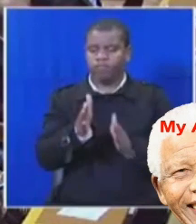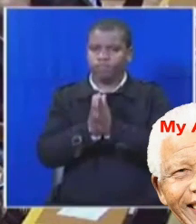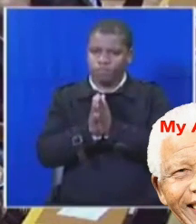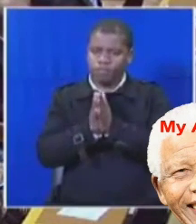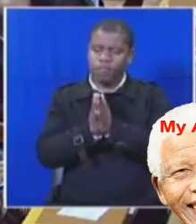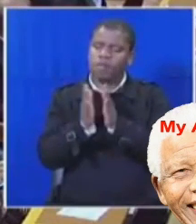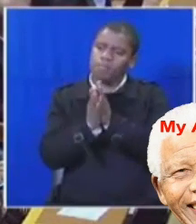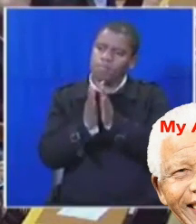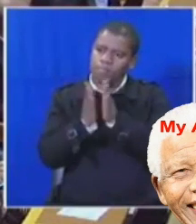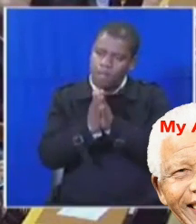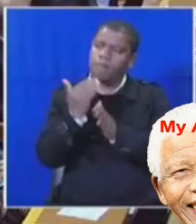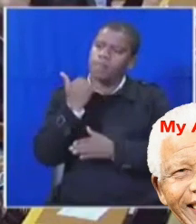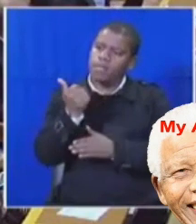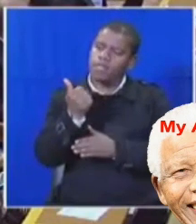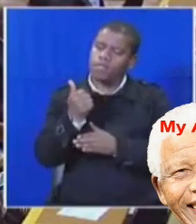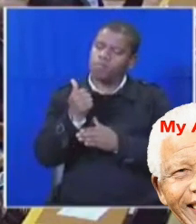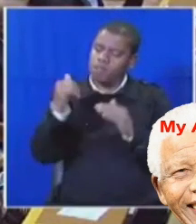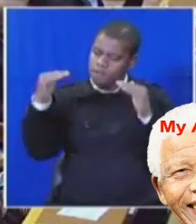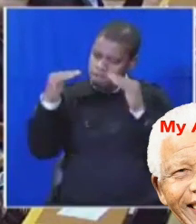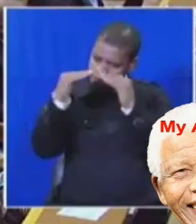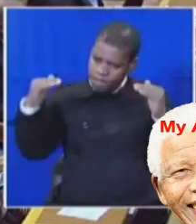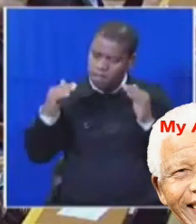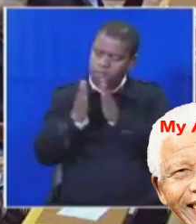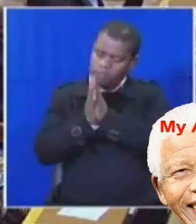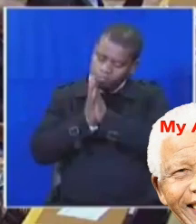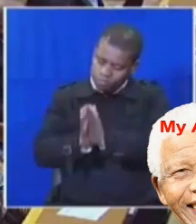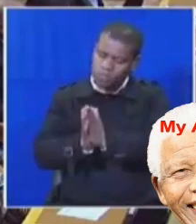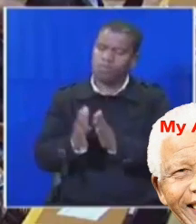Tell him to withdraw, and say, because he